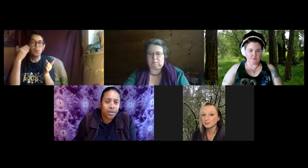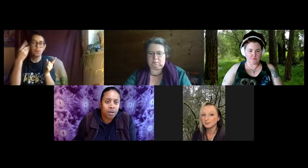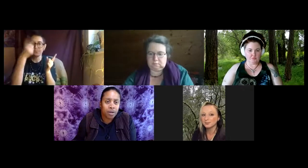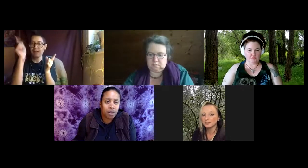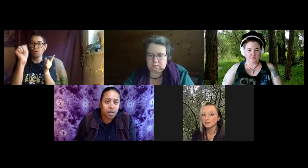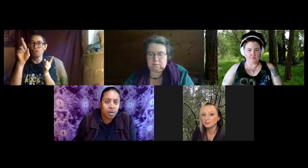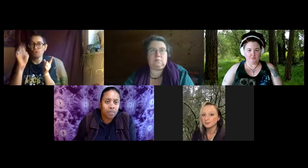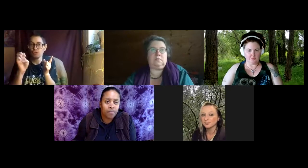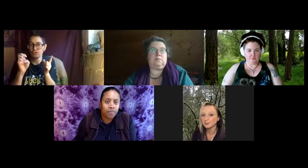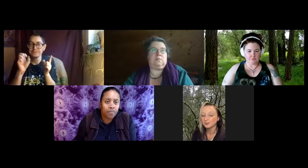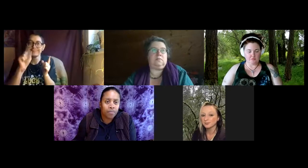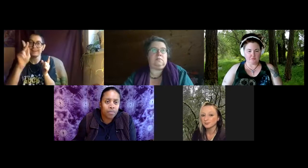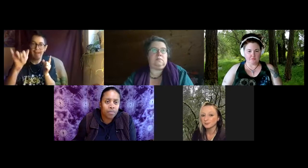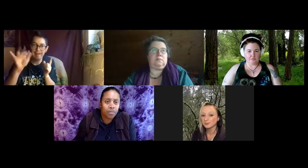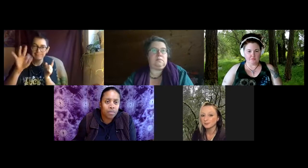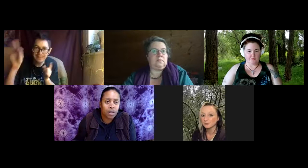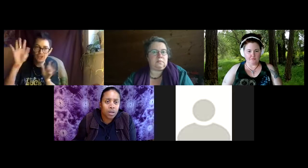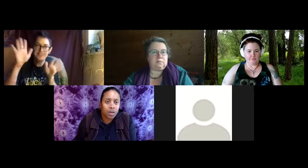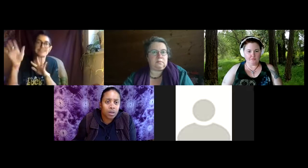connection.